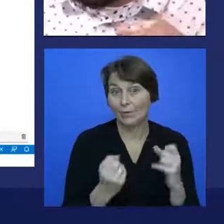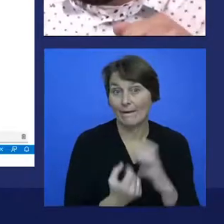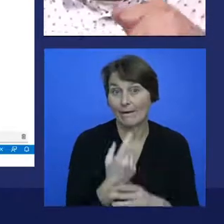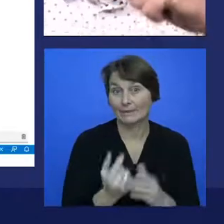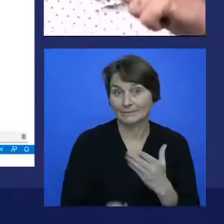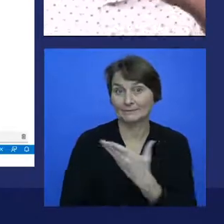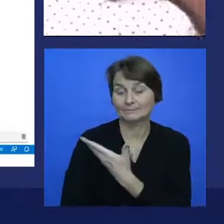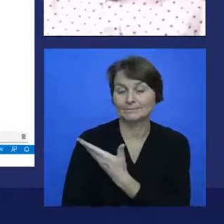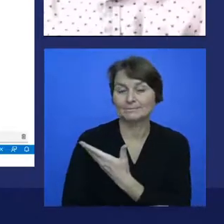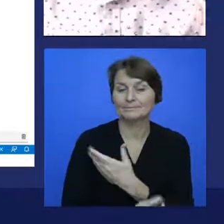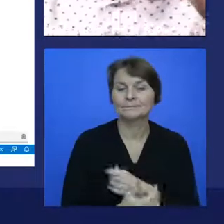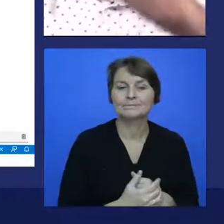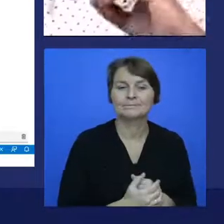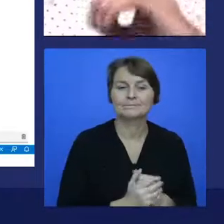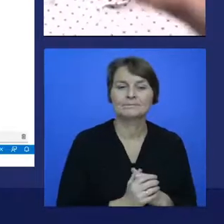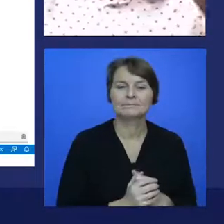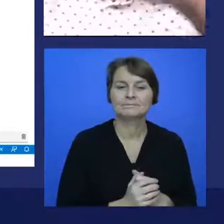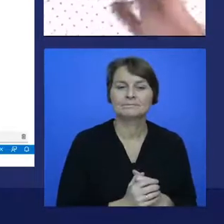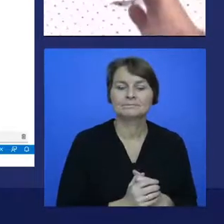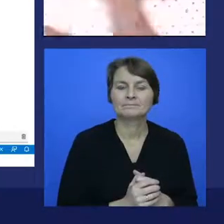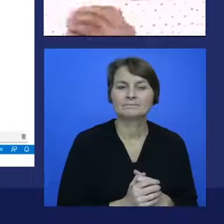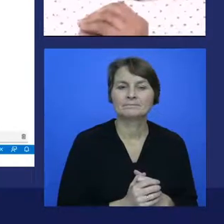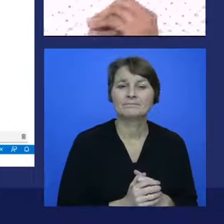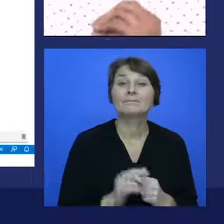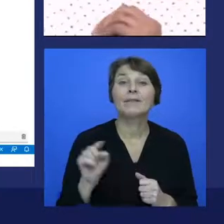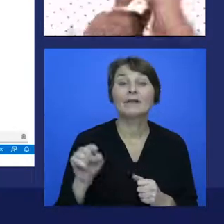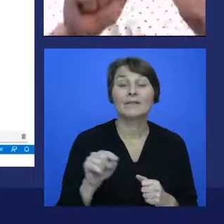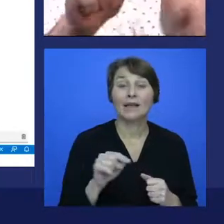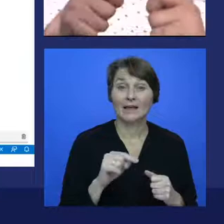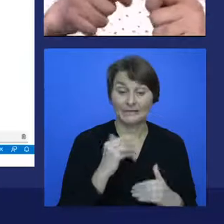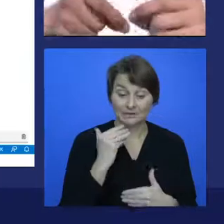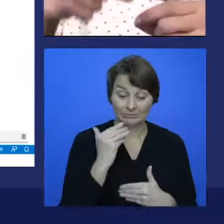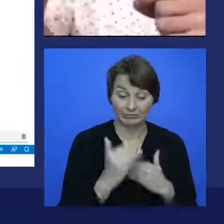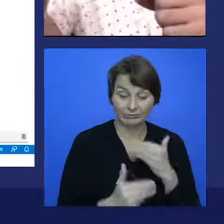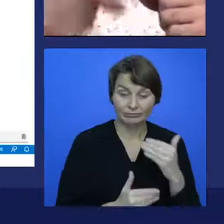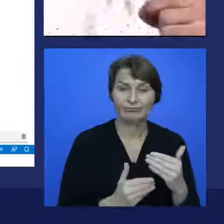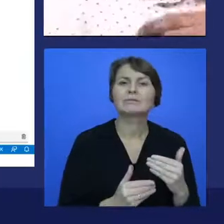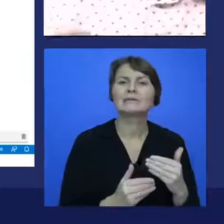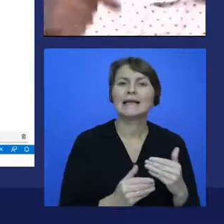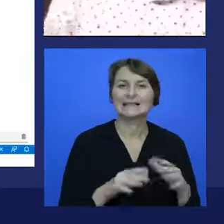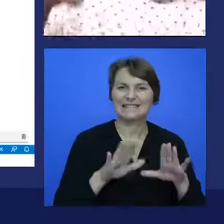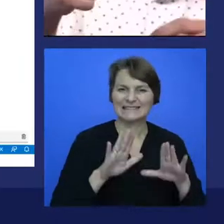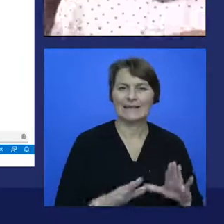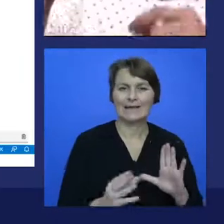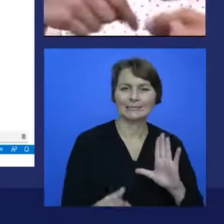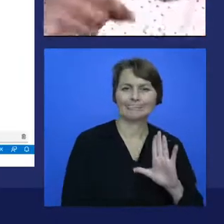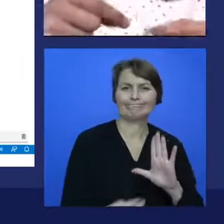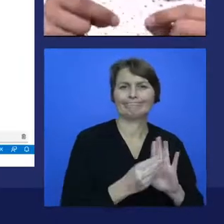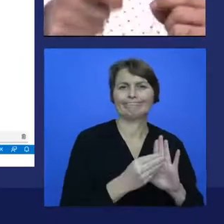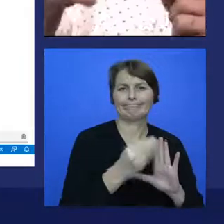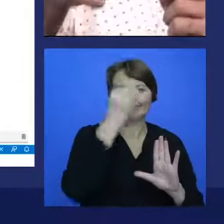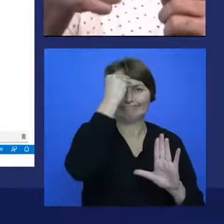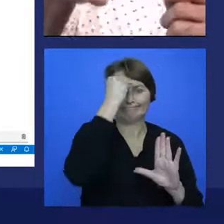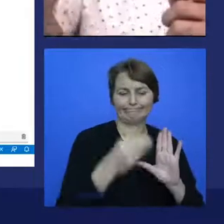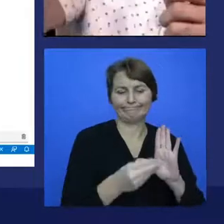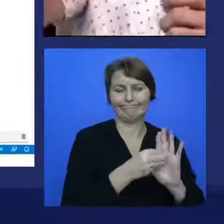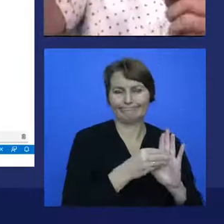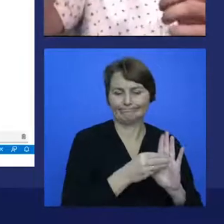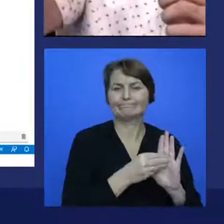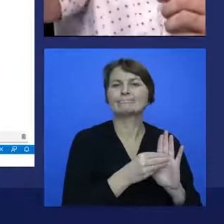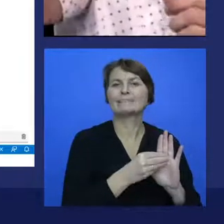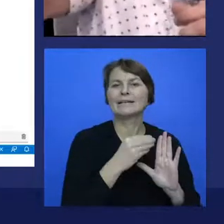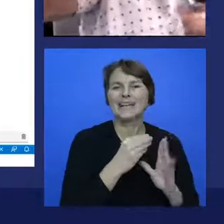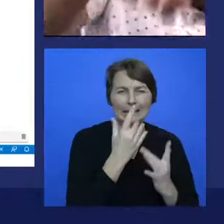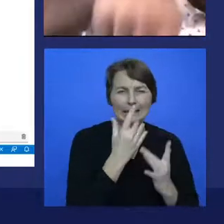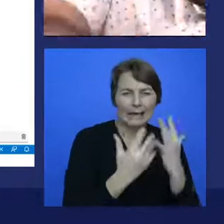internal state, it actually remembers what the derivatives are, and it knows how to iteratively, as you go in a loop, it calculates